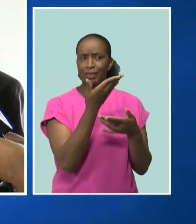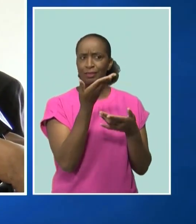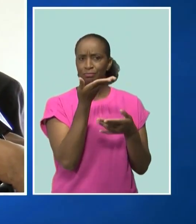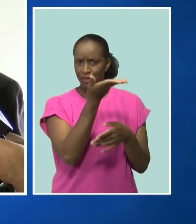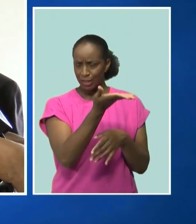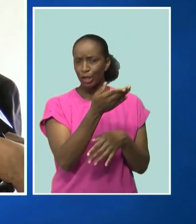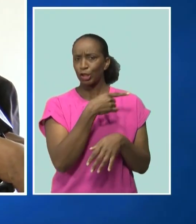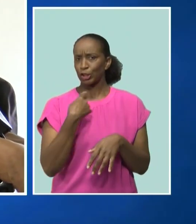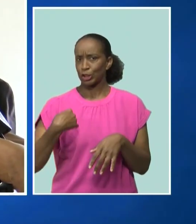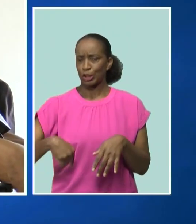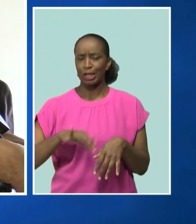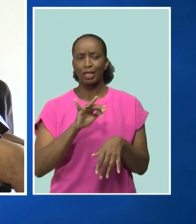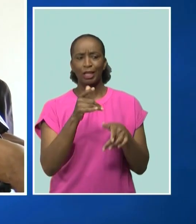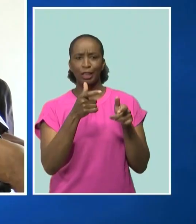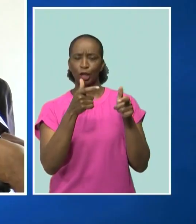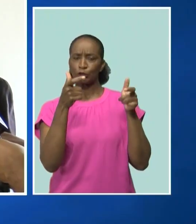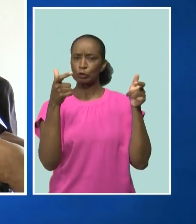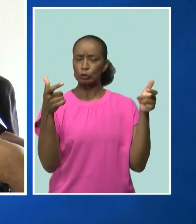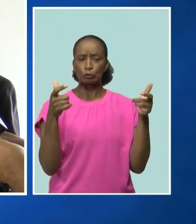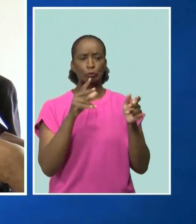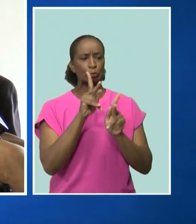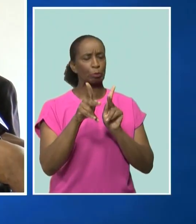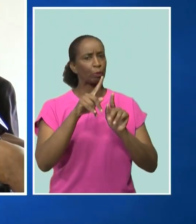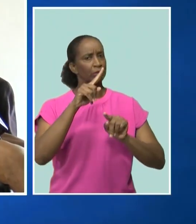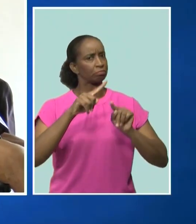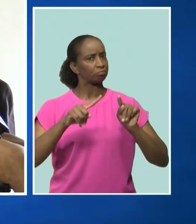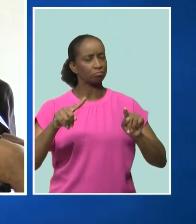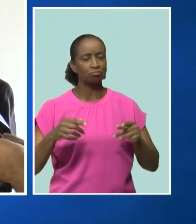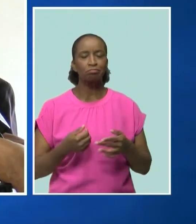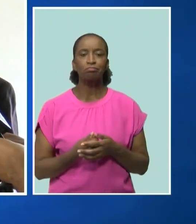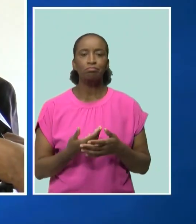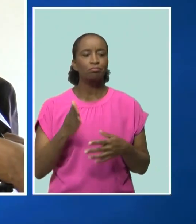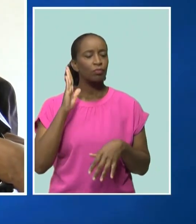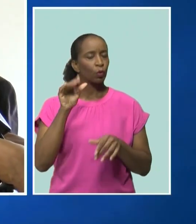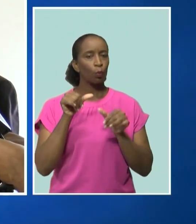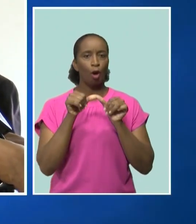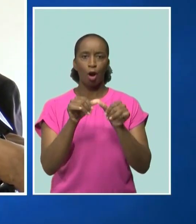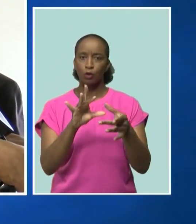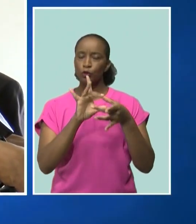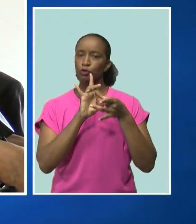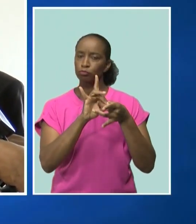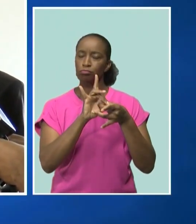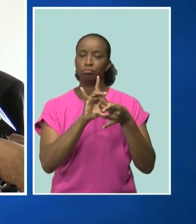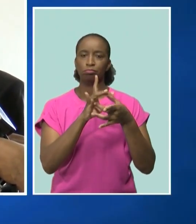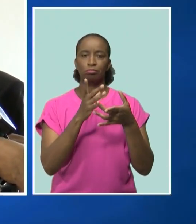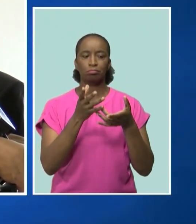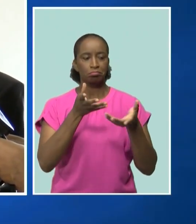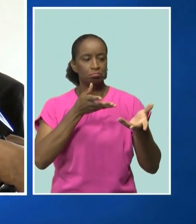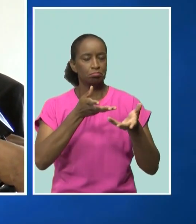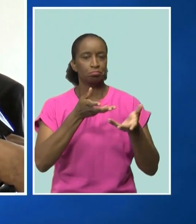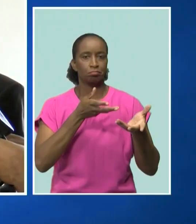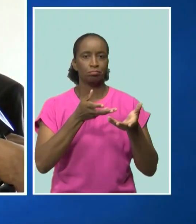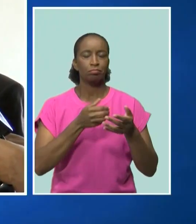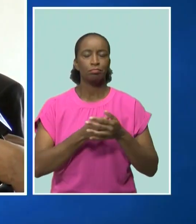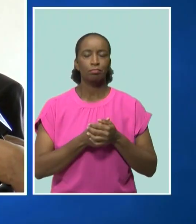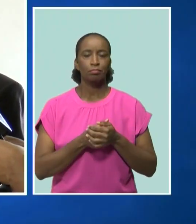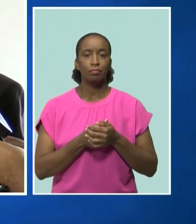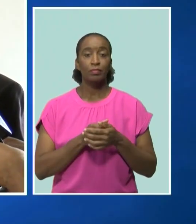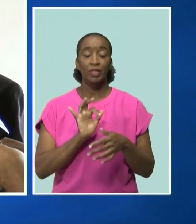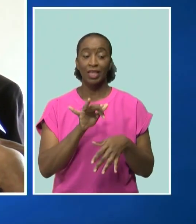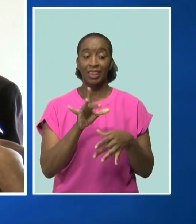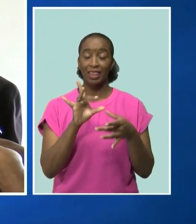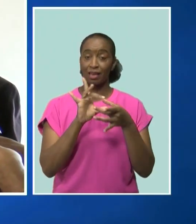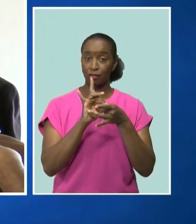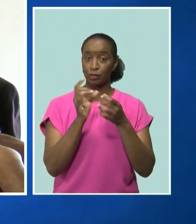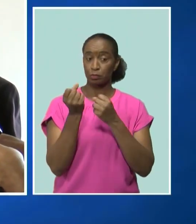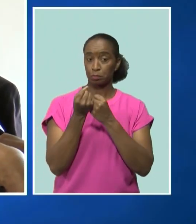China. We will continue these levels of engagement and cooperation. You know, of course, that as a result of that cooperation